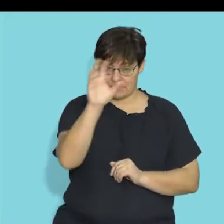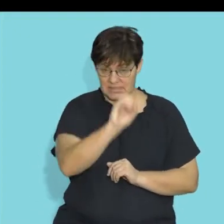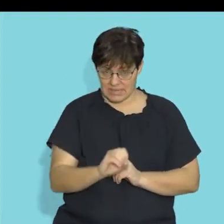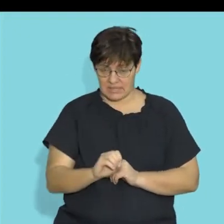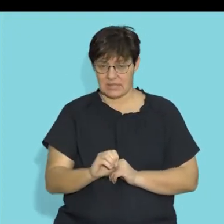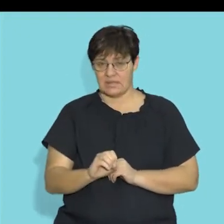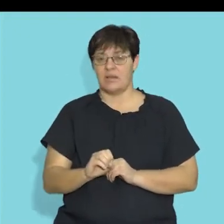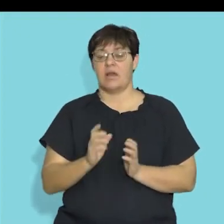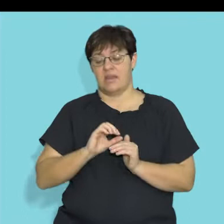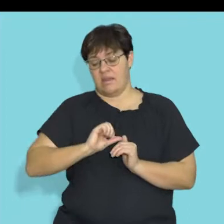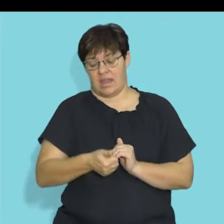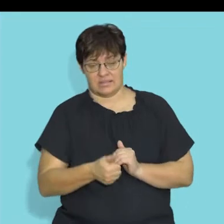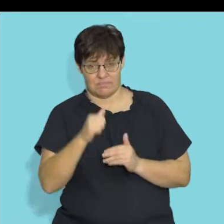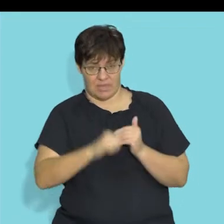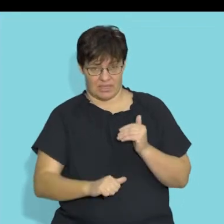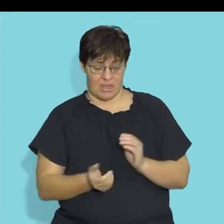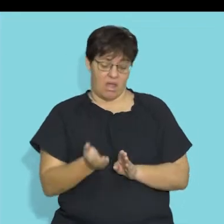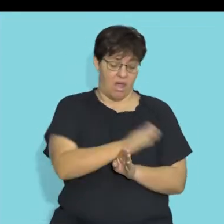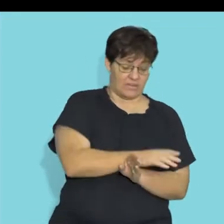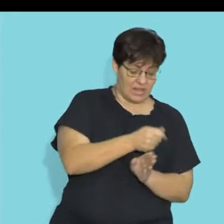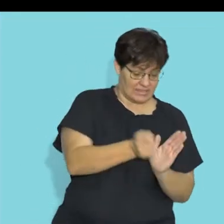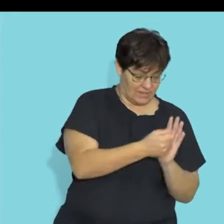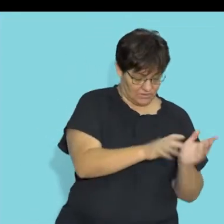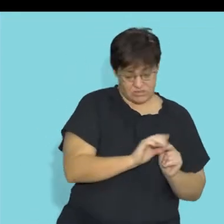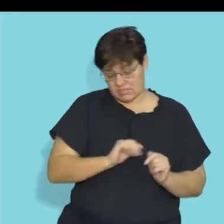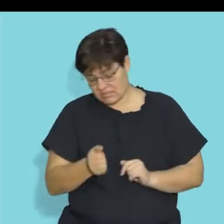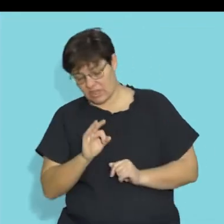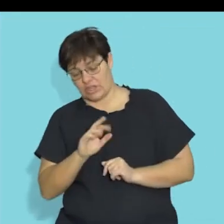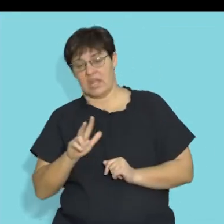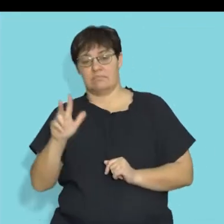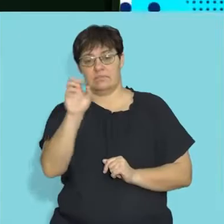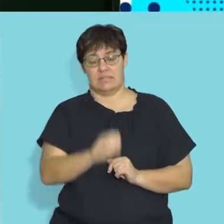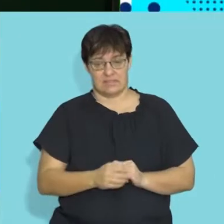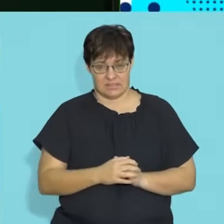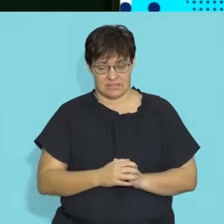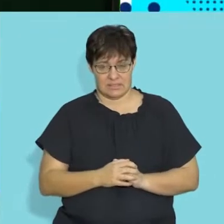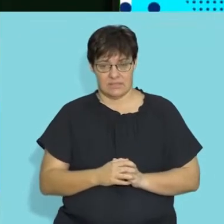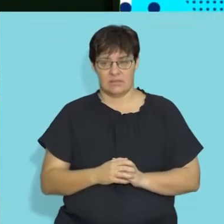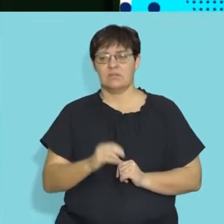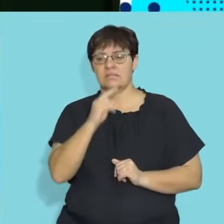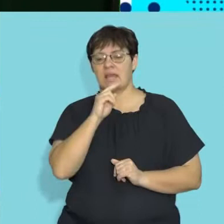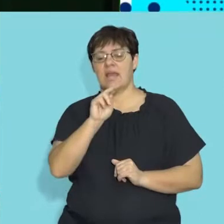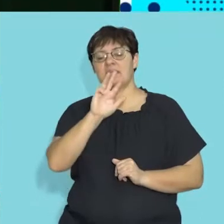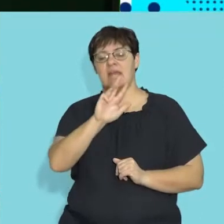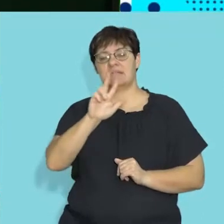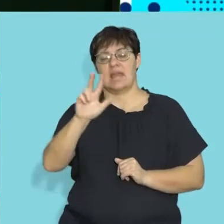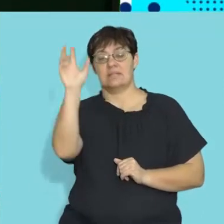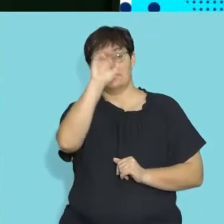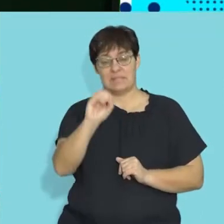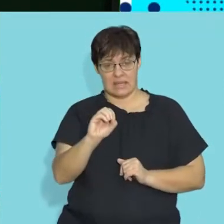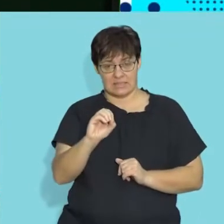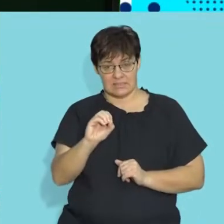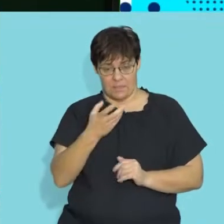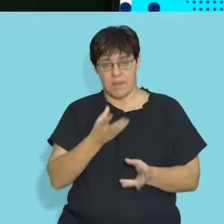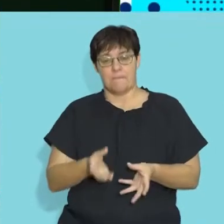38% in the month following the month of sale. So clearly this tells you that you're receiving 98% of the amount